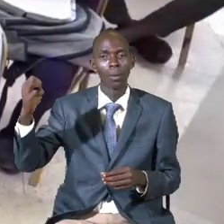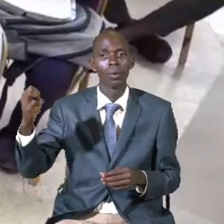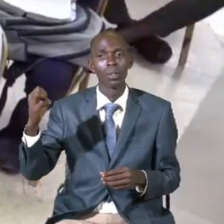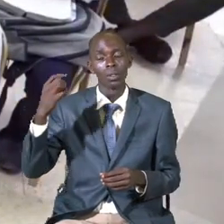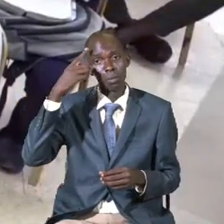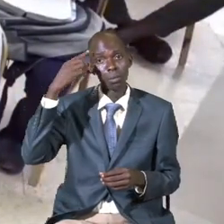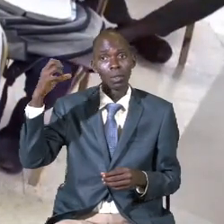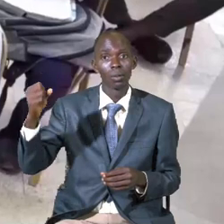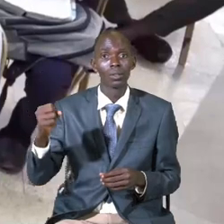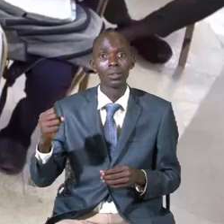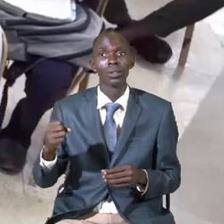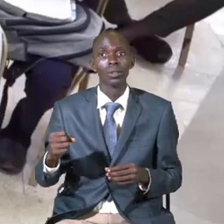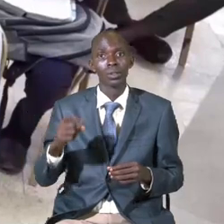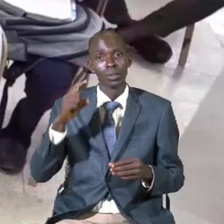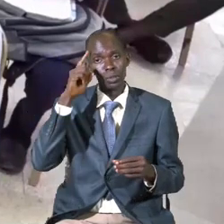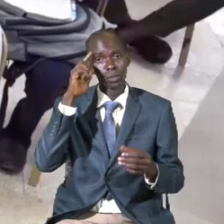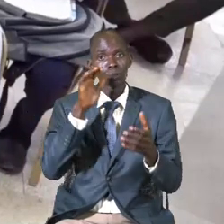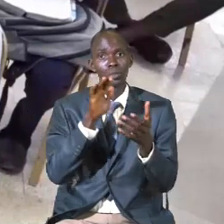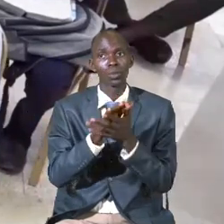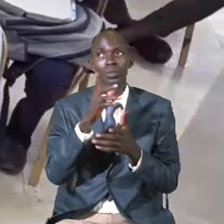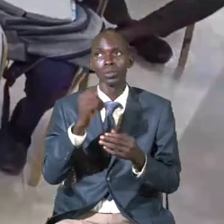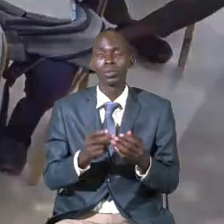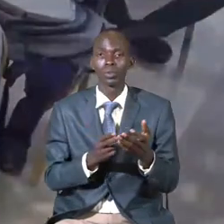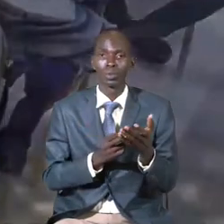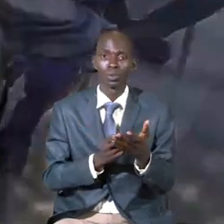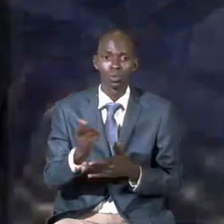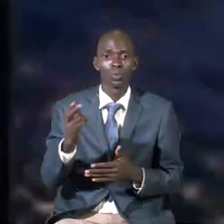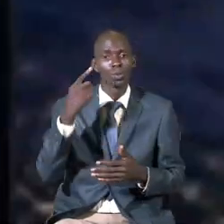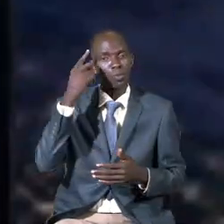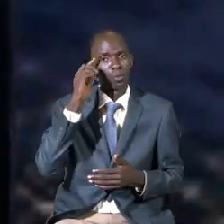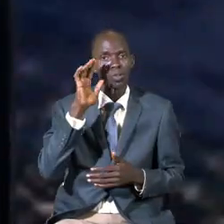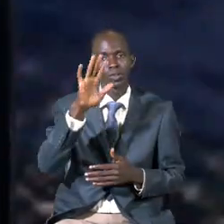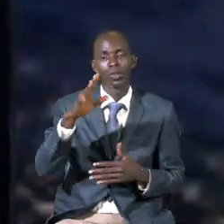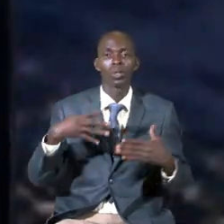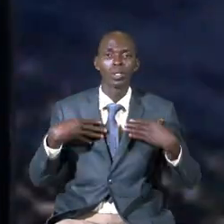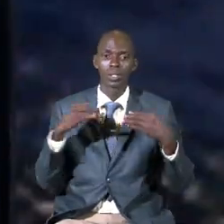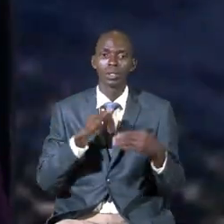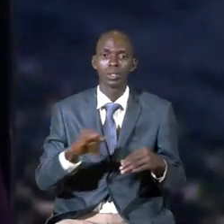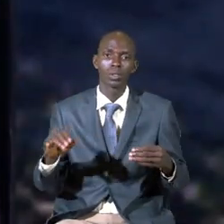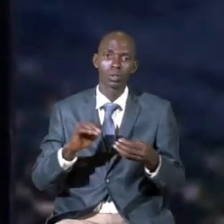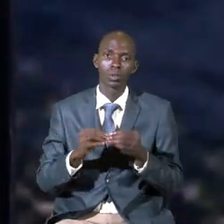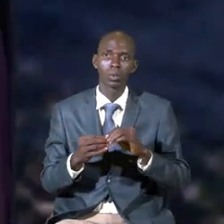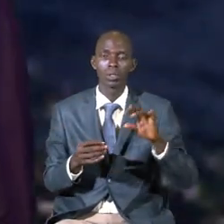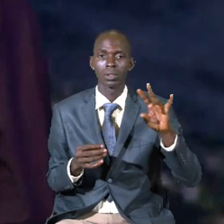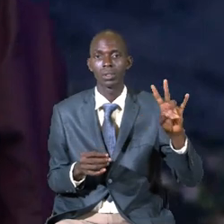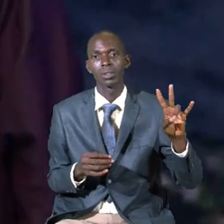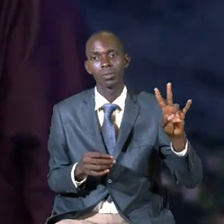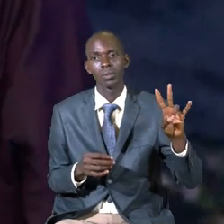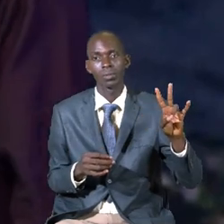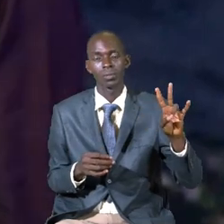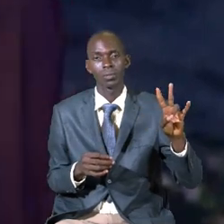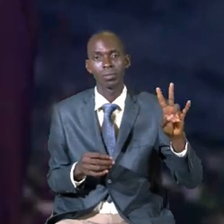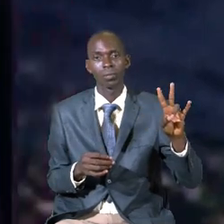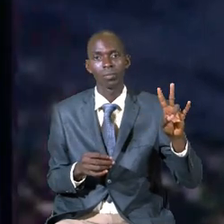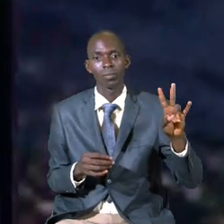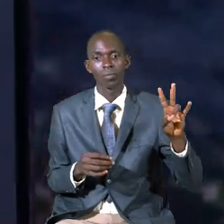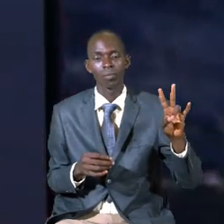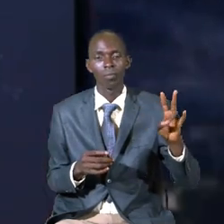way trust the truth for your healing number seven treasure eat for